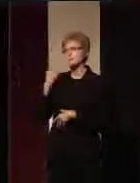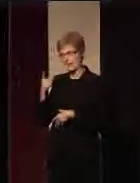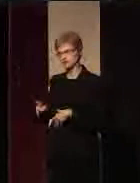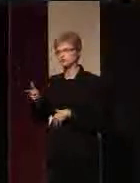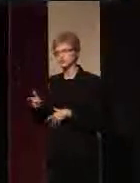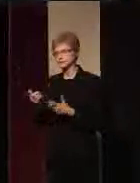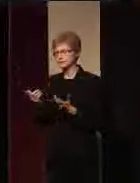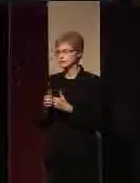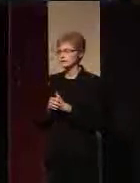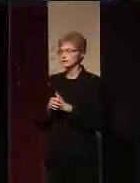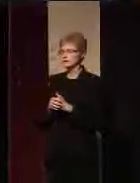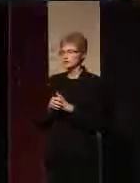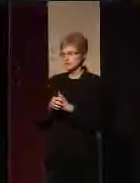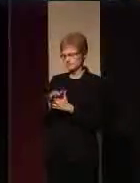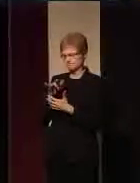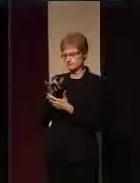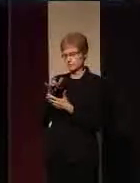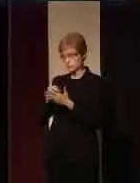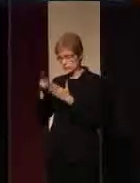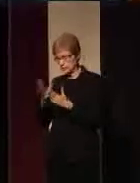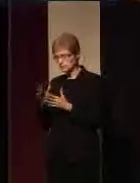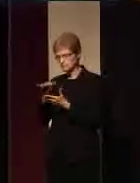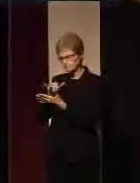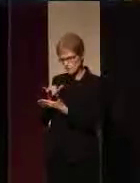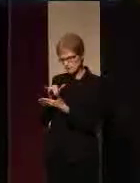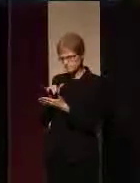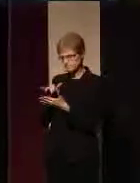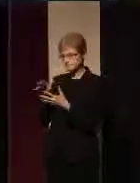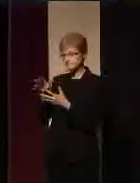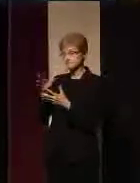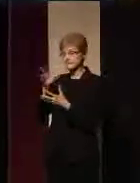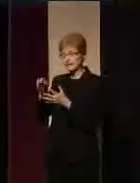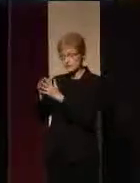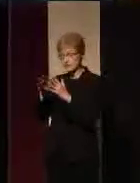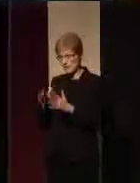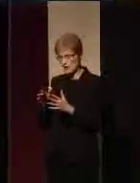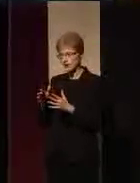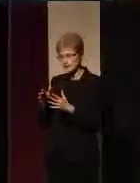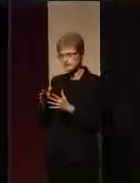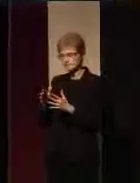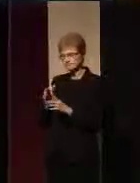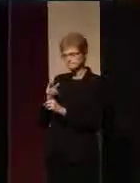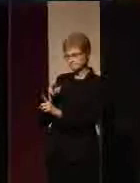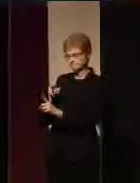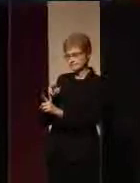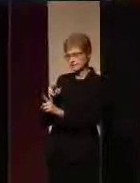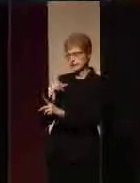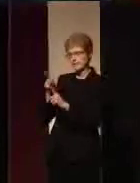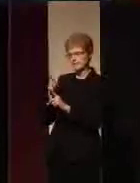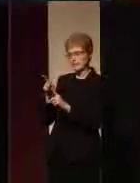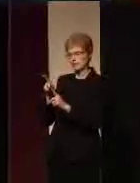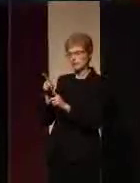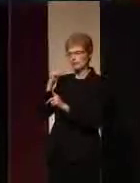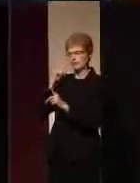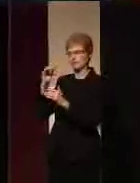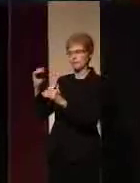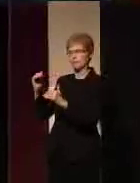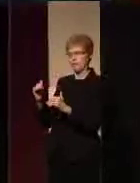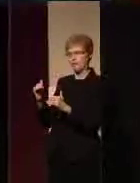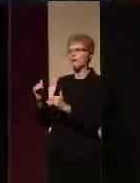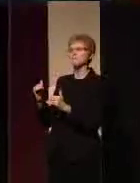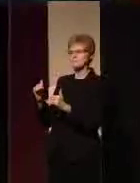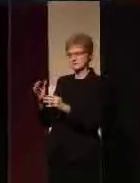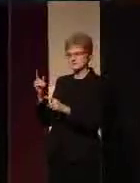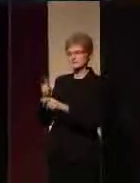studies, researchers wrote, "In the case of African-American targets, participants simply set a lower threshold for the decision to